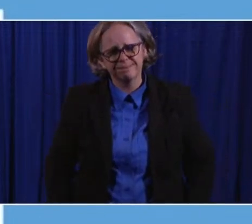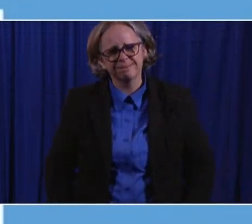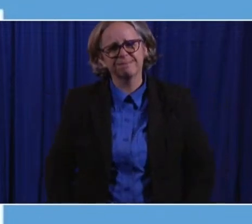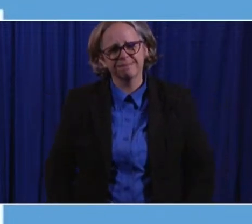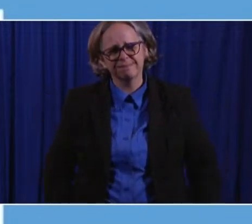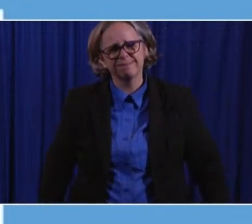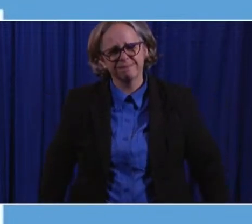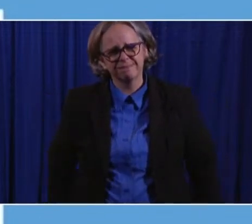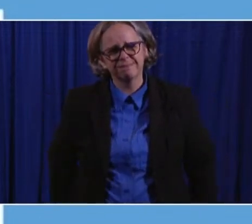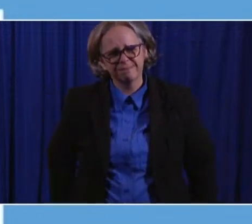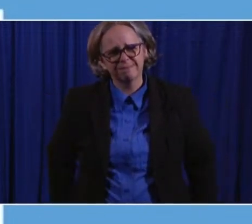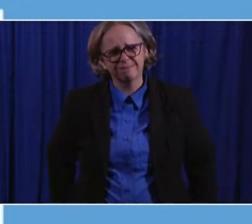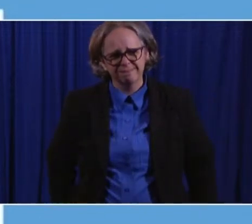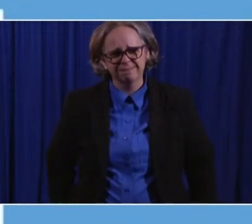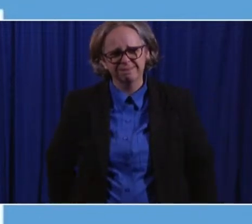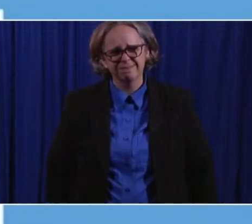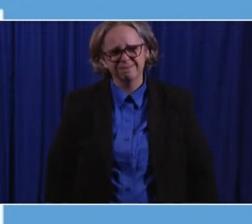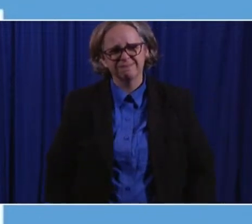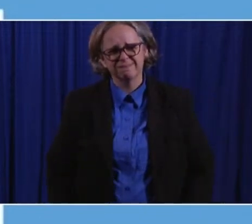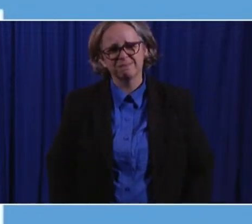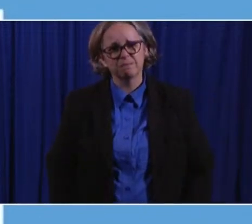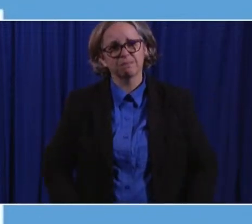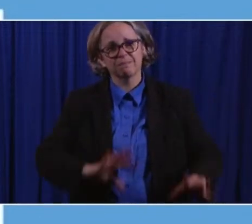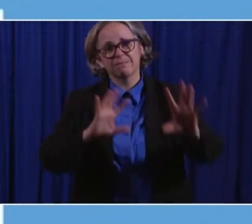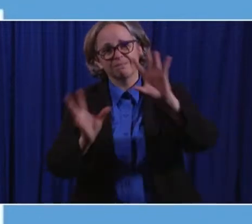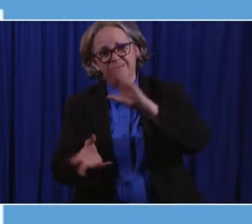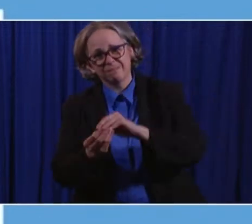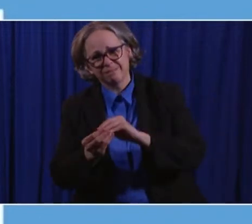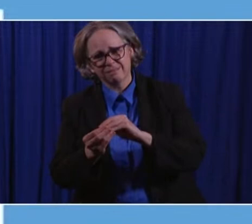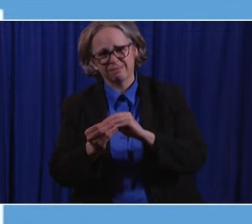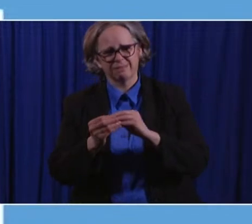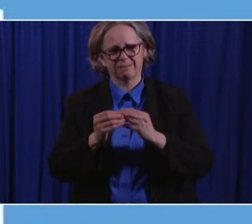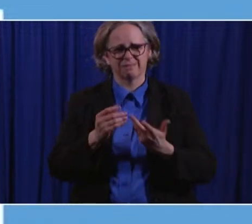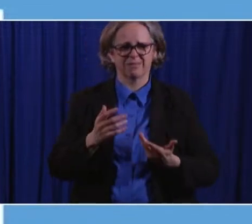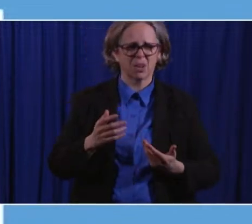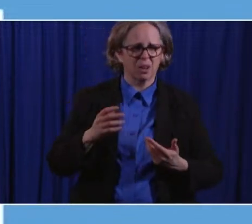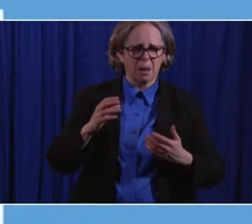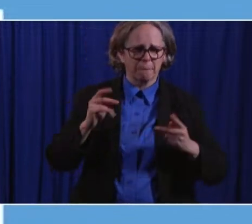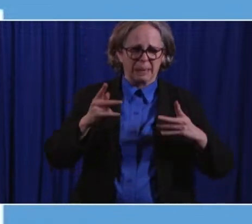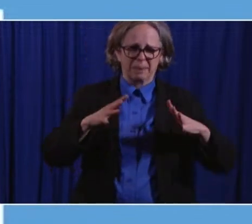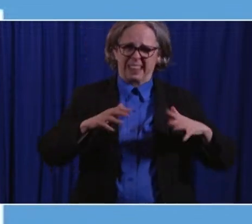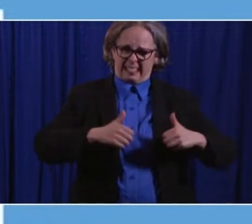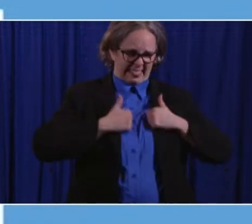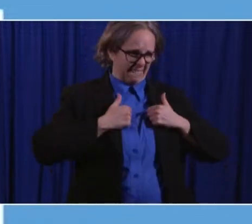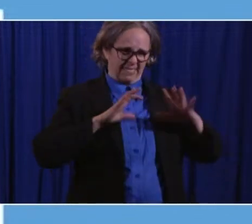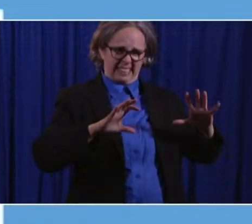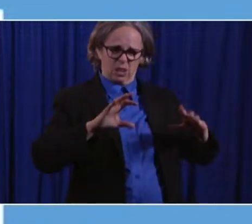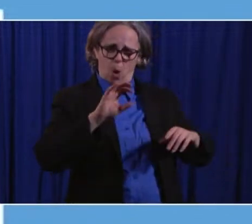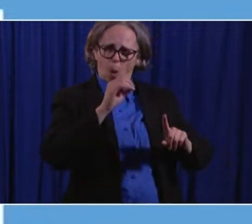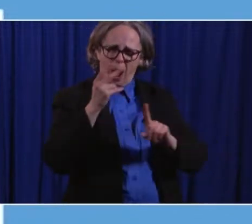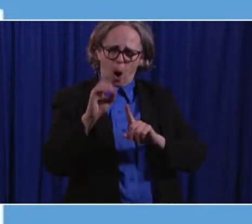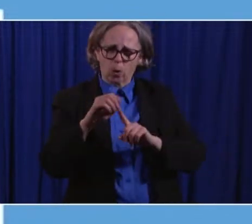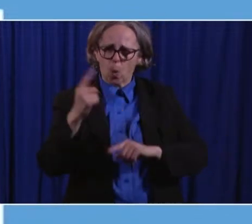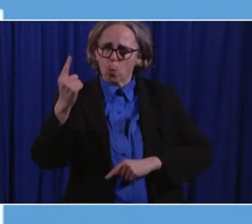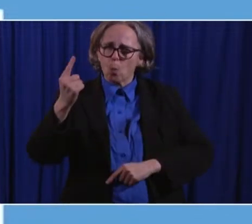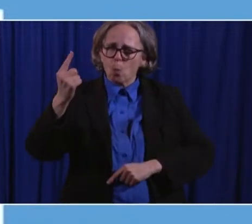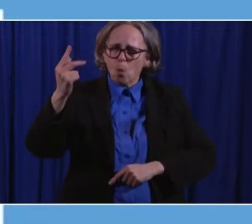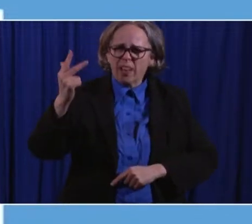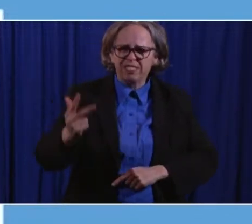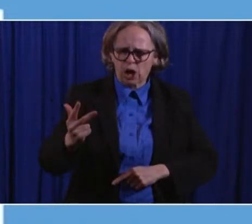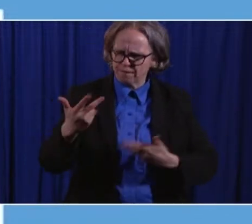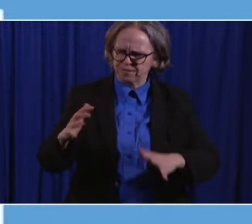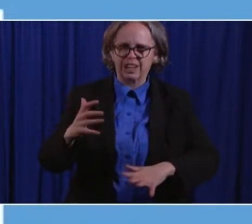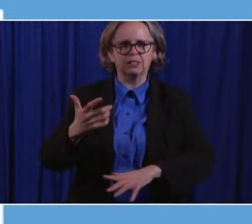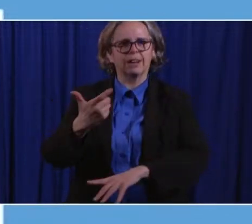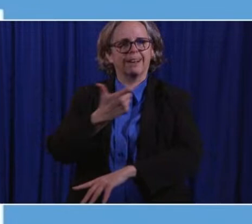today we have crossed over. 1/3 of all Ohioans have now received their first dose of the vaccine. So 1/3 of